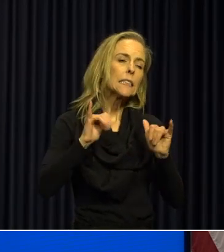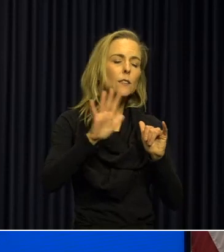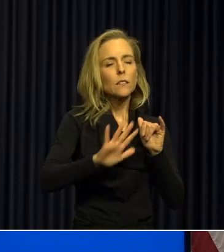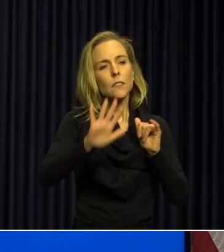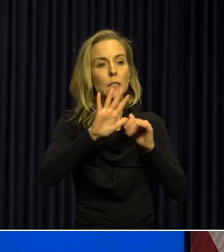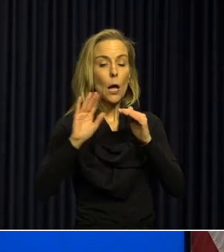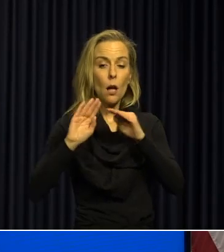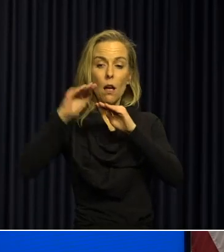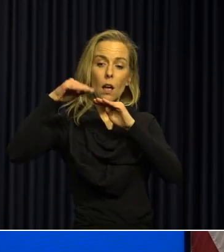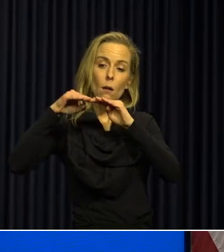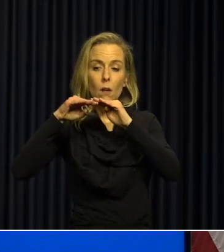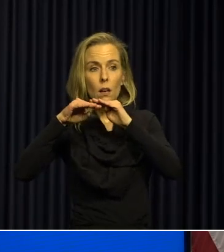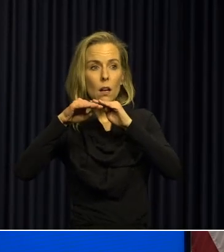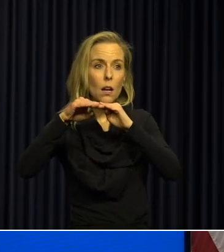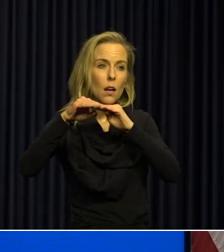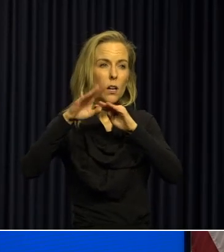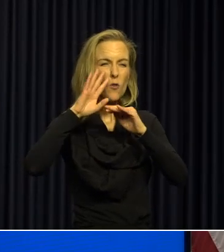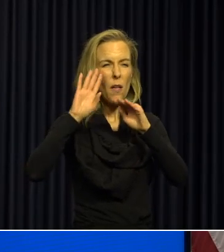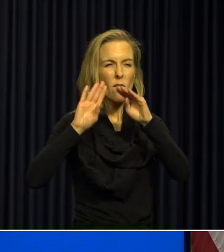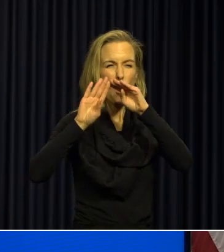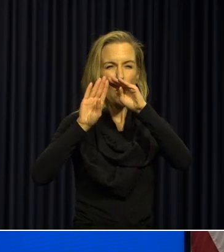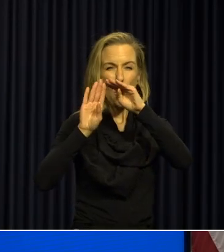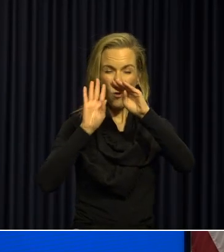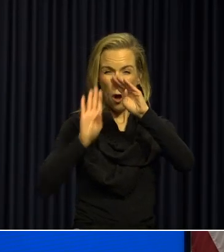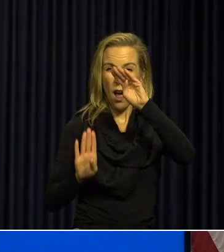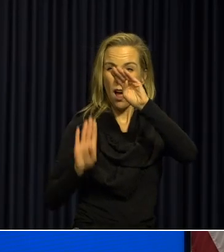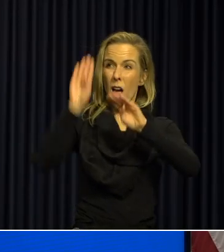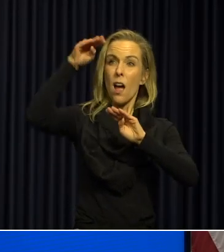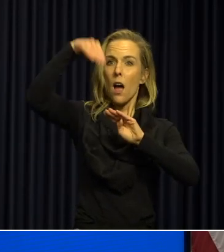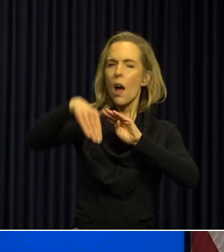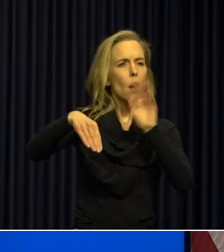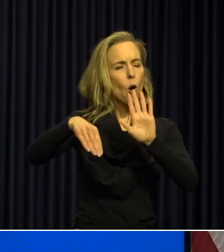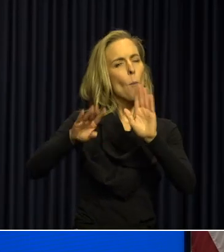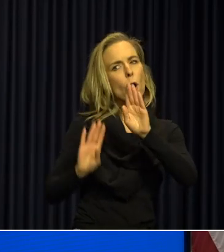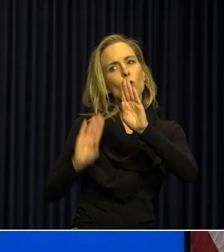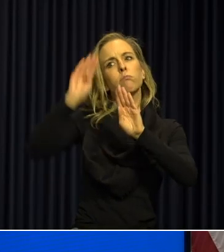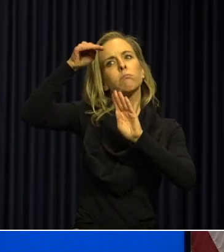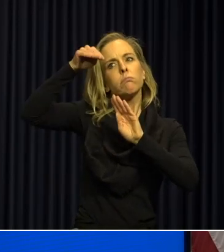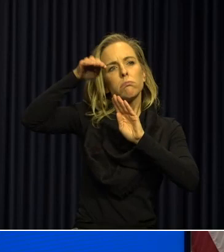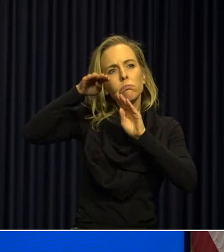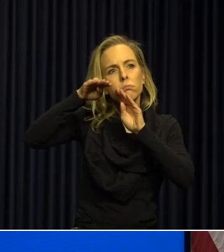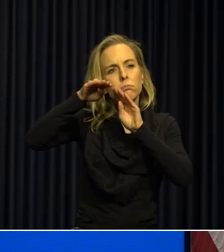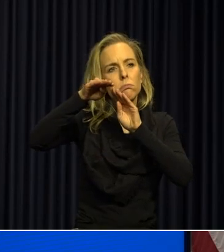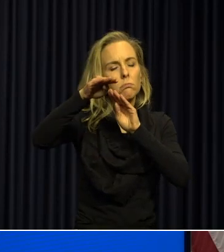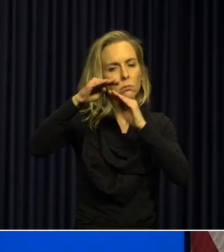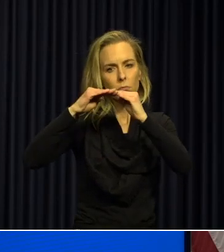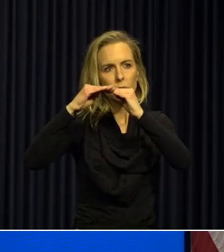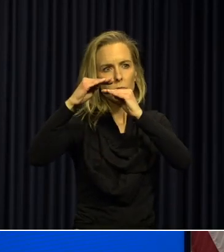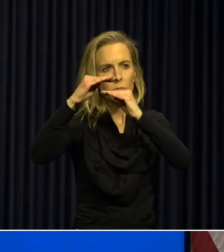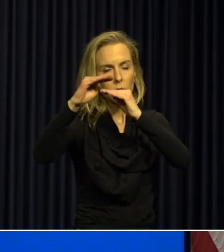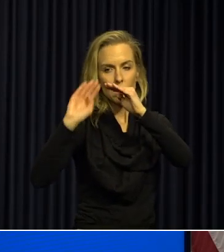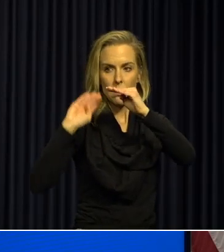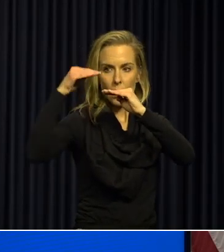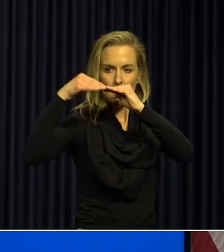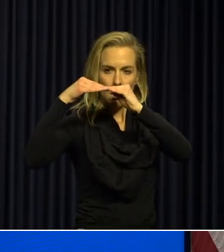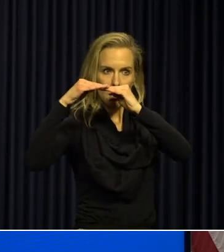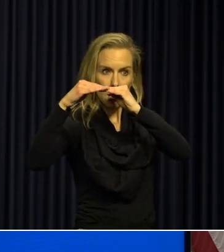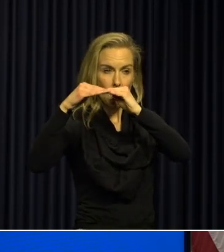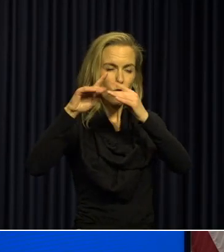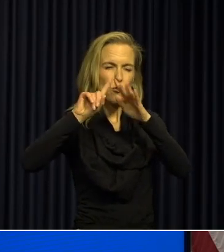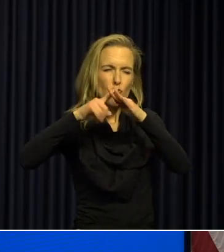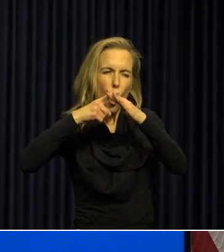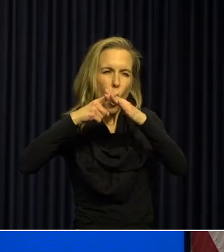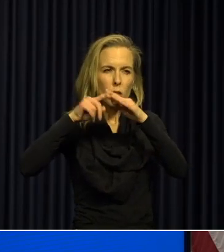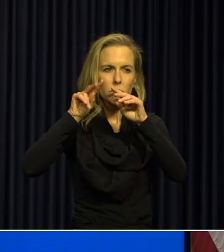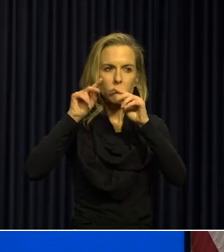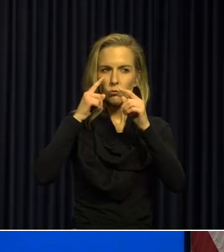somewhere in the very top part of that curve, which means it's a dangerous time, but we could be potentially starting our decline. We've just